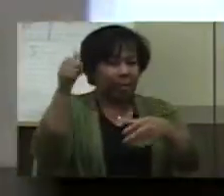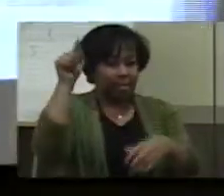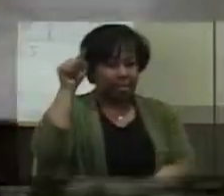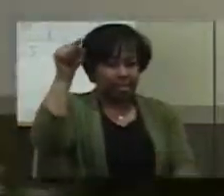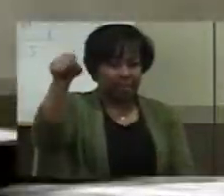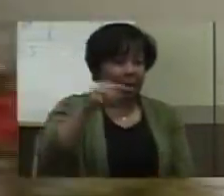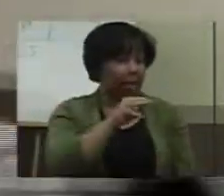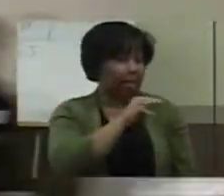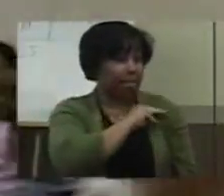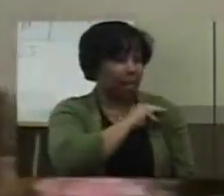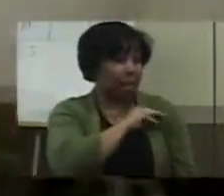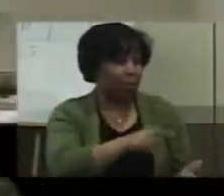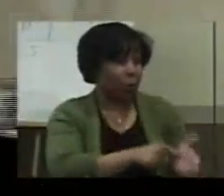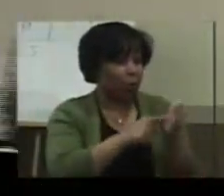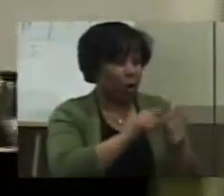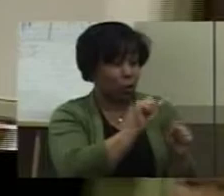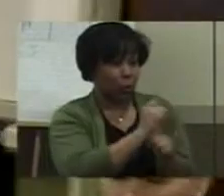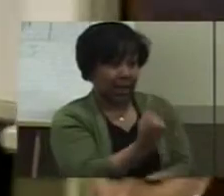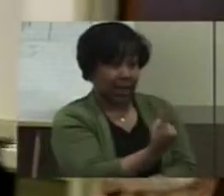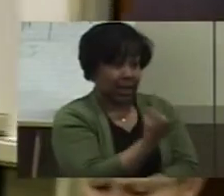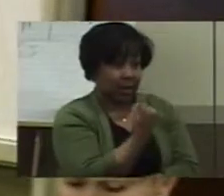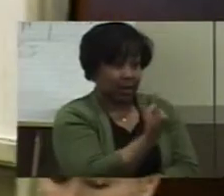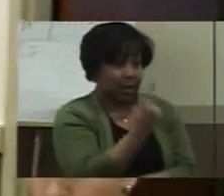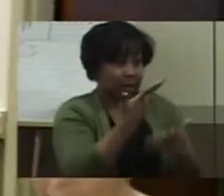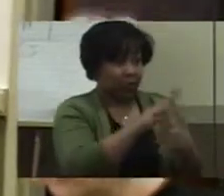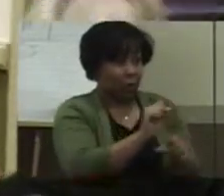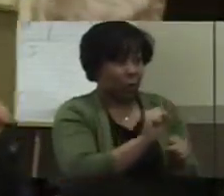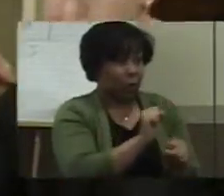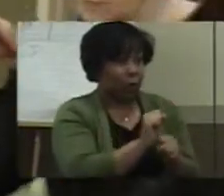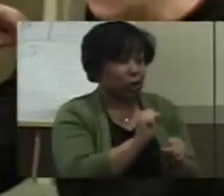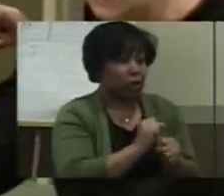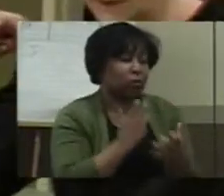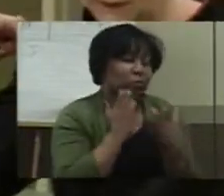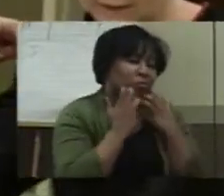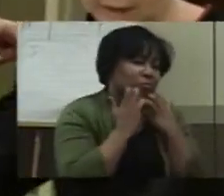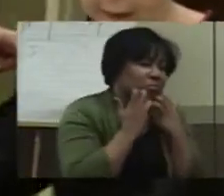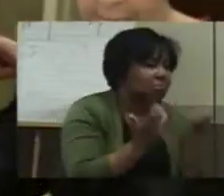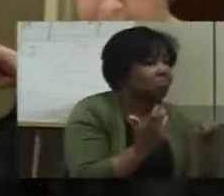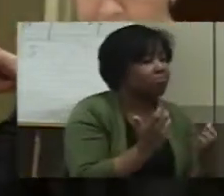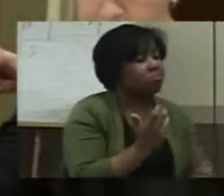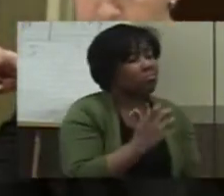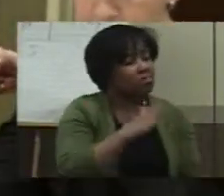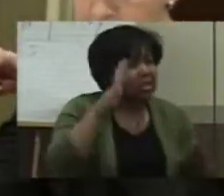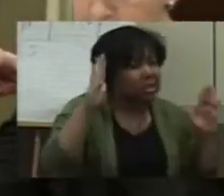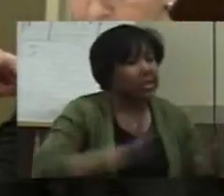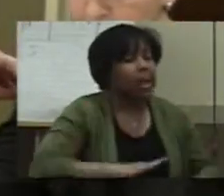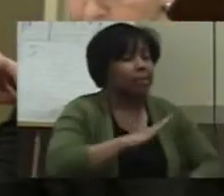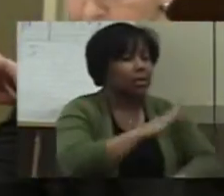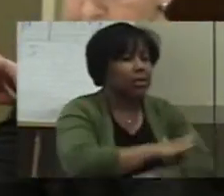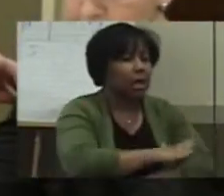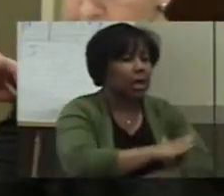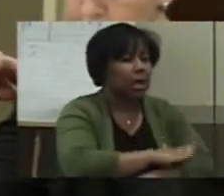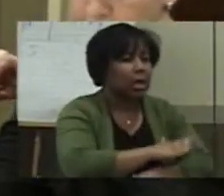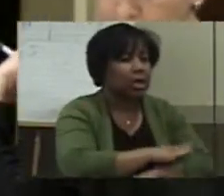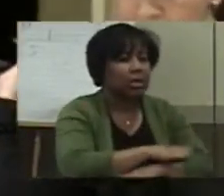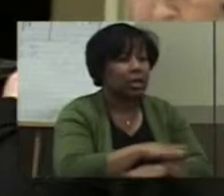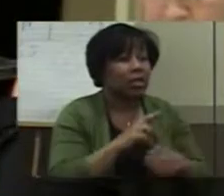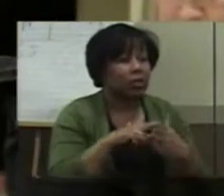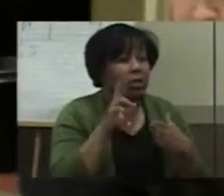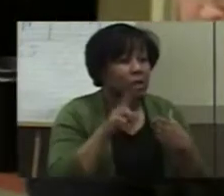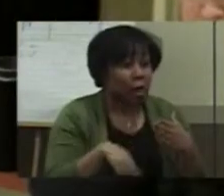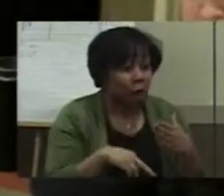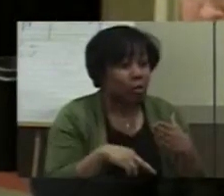When Maddie is required to independently complete work, she will whine, scream, cry, and slap the desk, resulting in